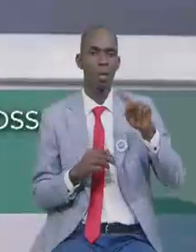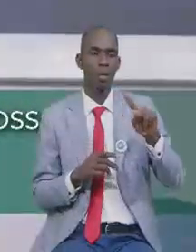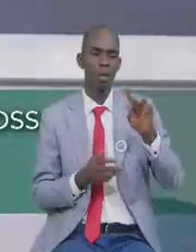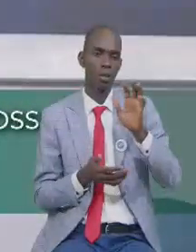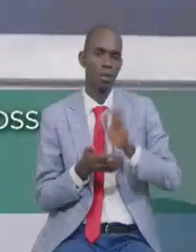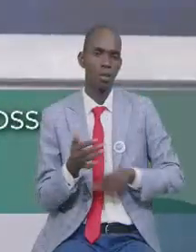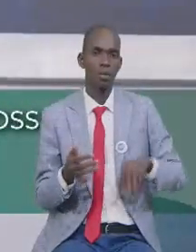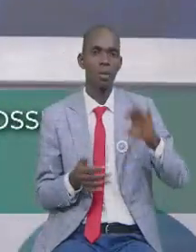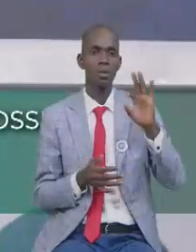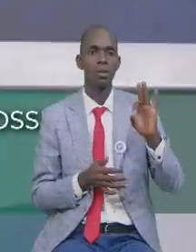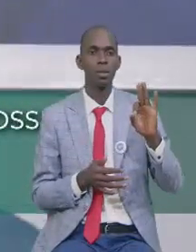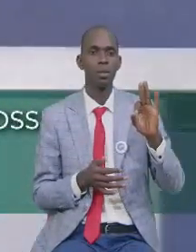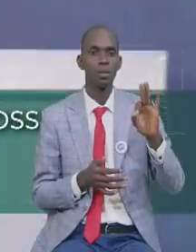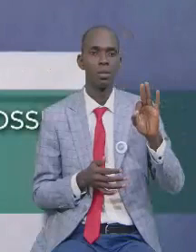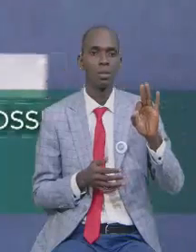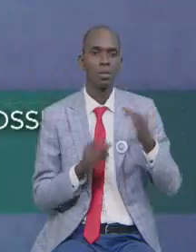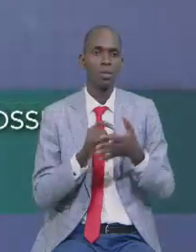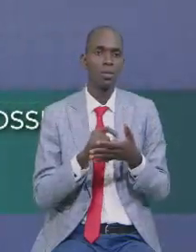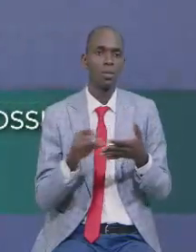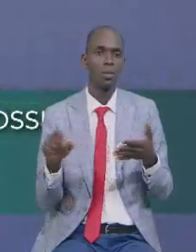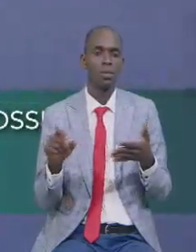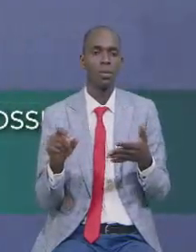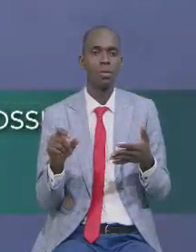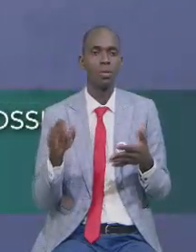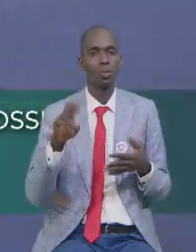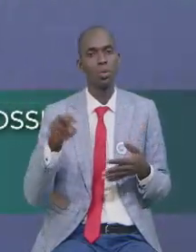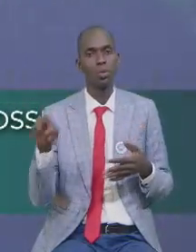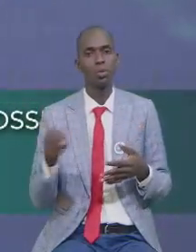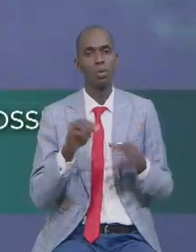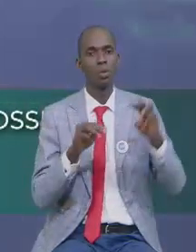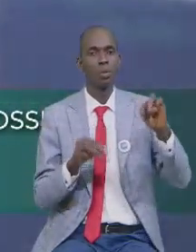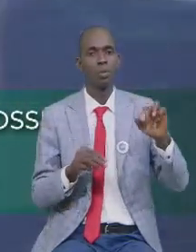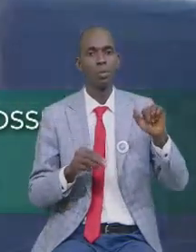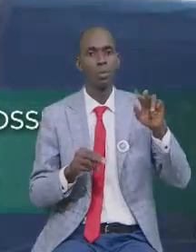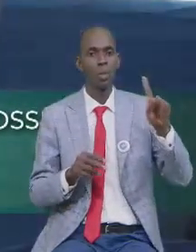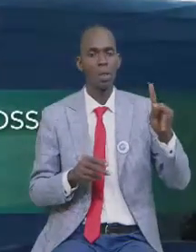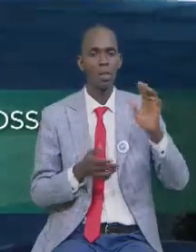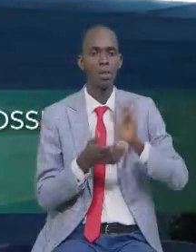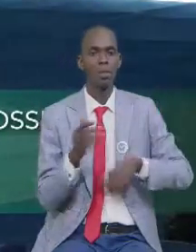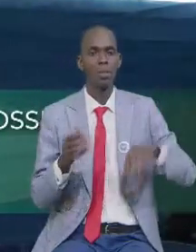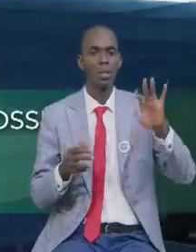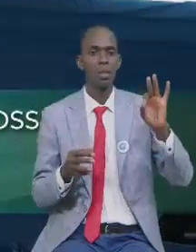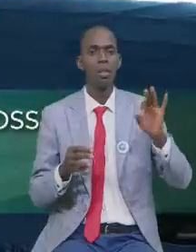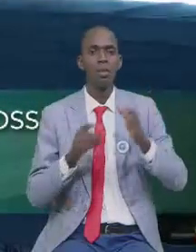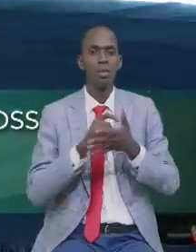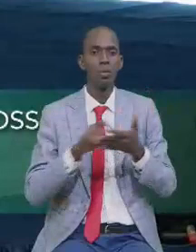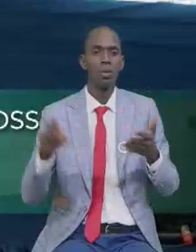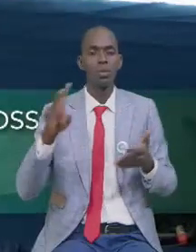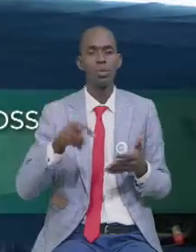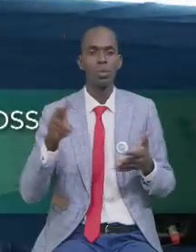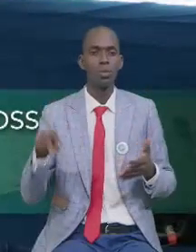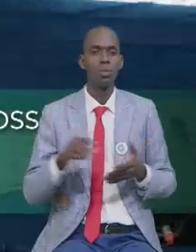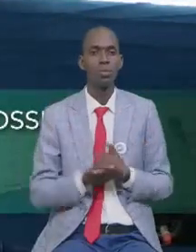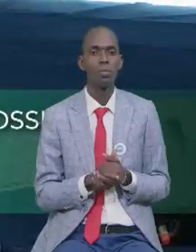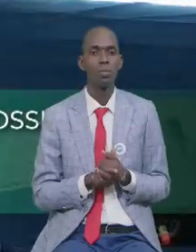9, and I'm reading from verse 22. Mark chapter 9, verse 22.